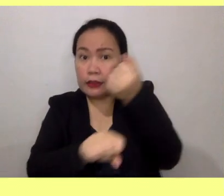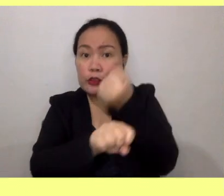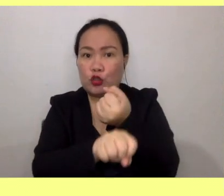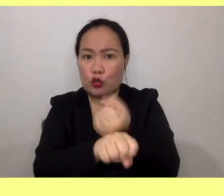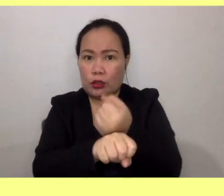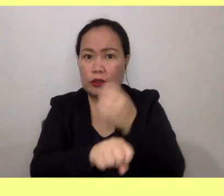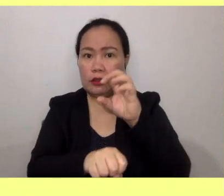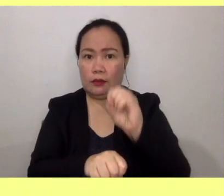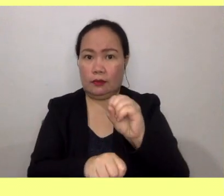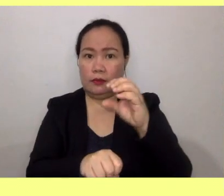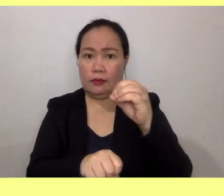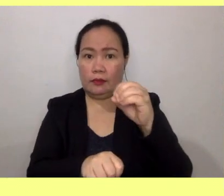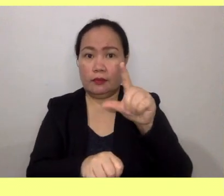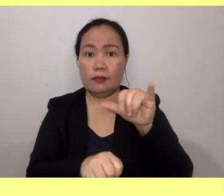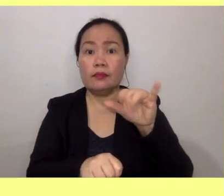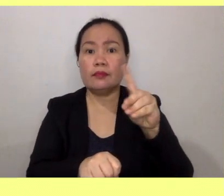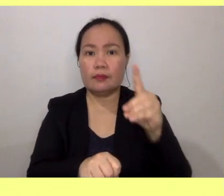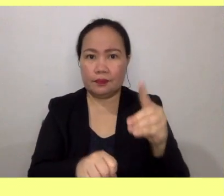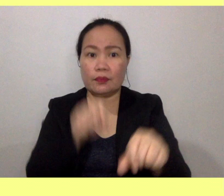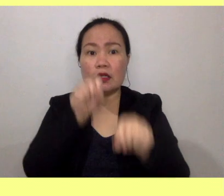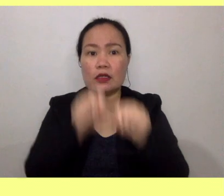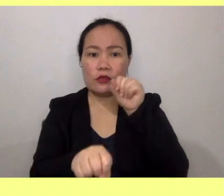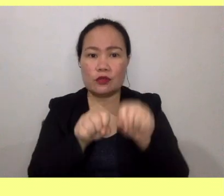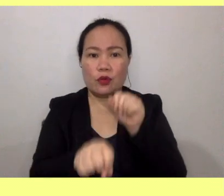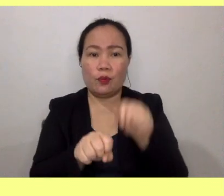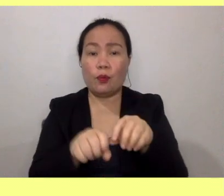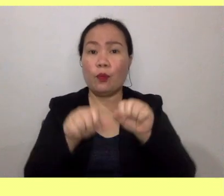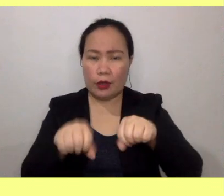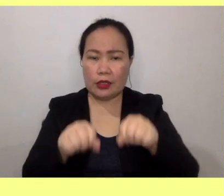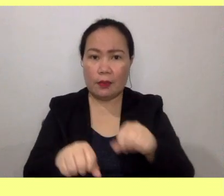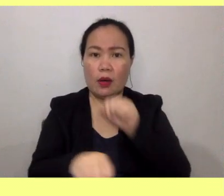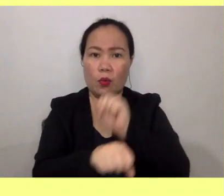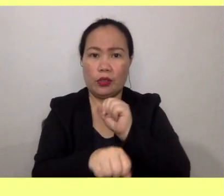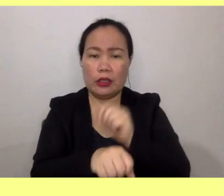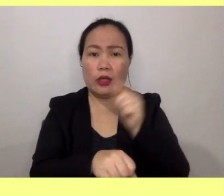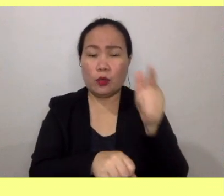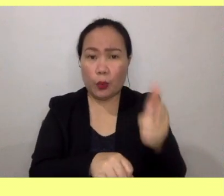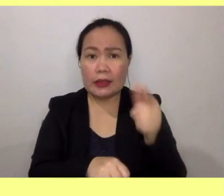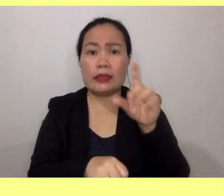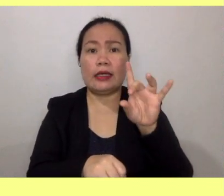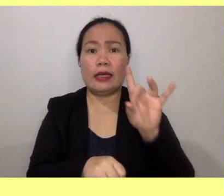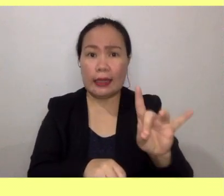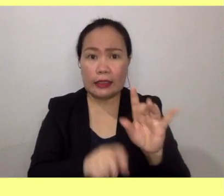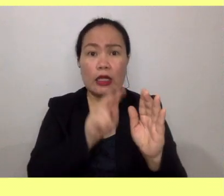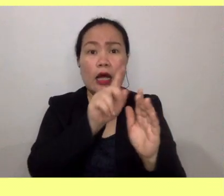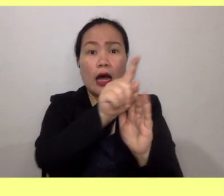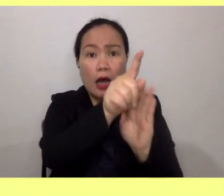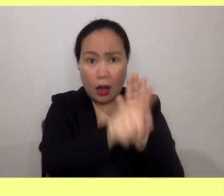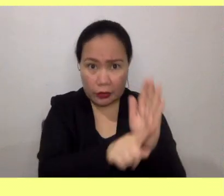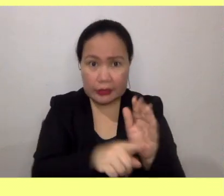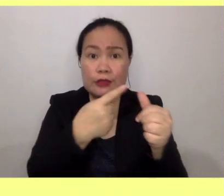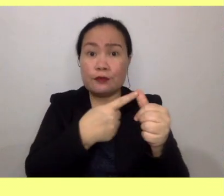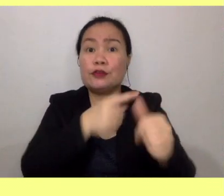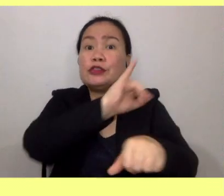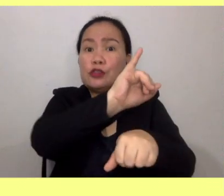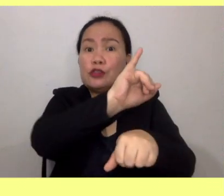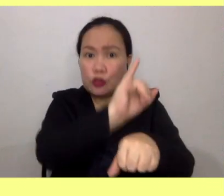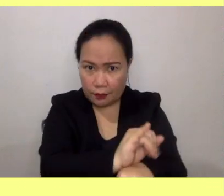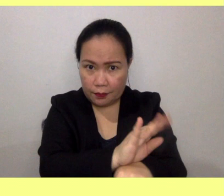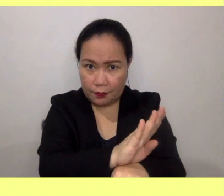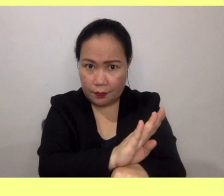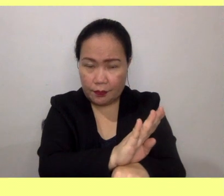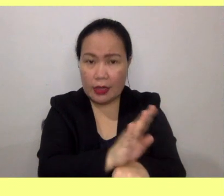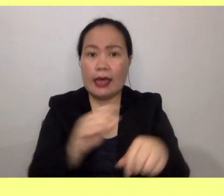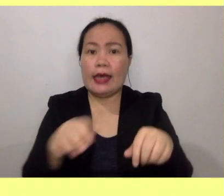equal sign dito. Okay. So, therefore, pwede siya mag-work ng 28 hours dun sa first job